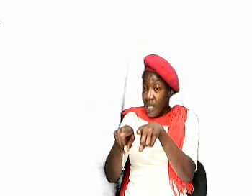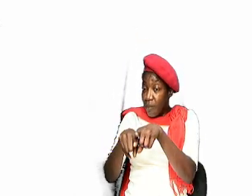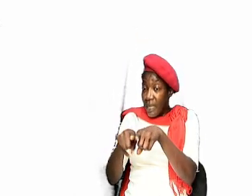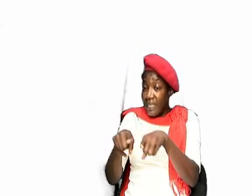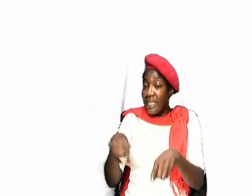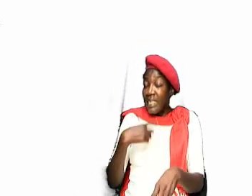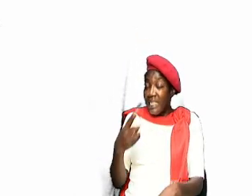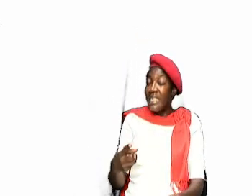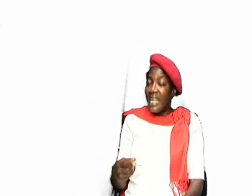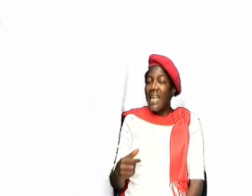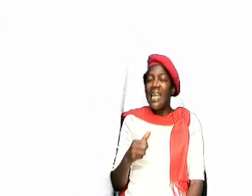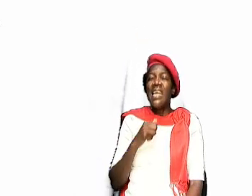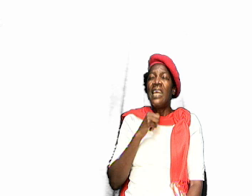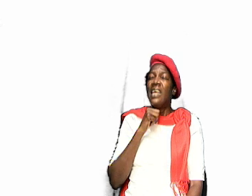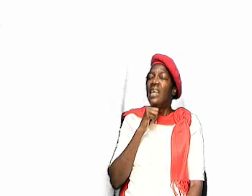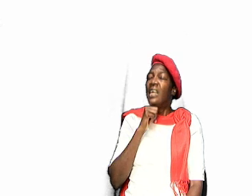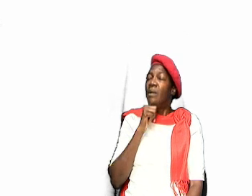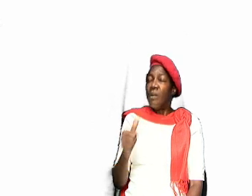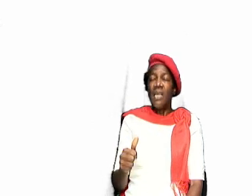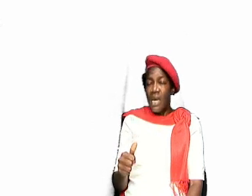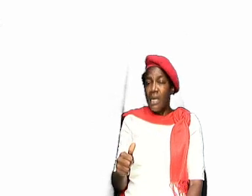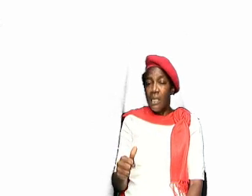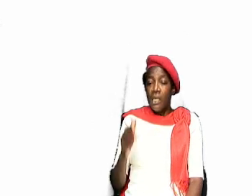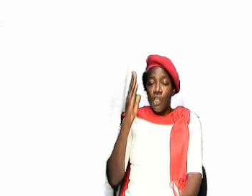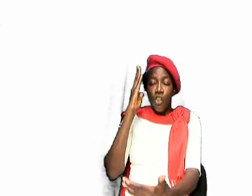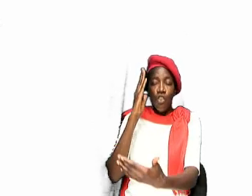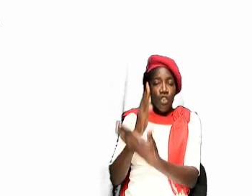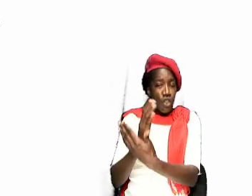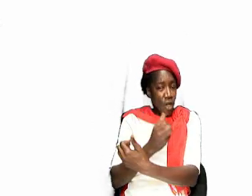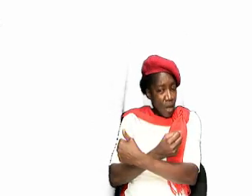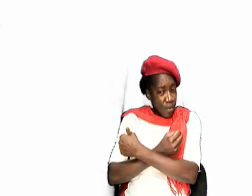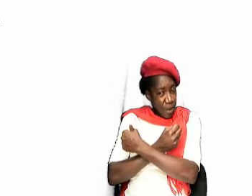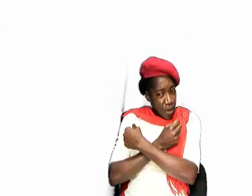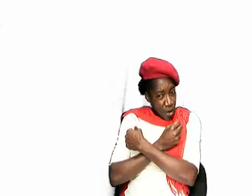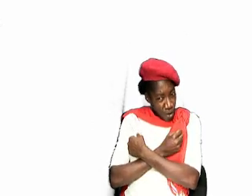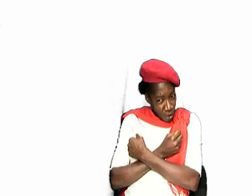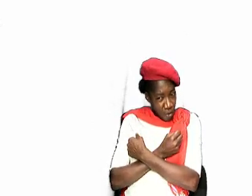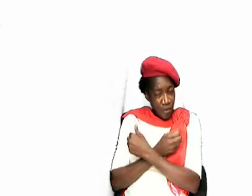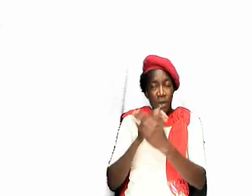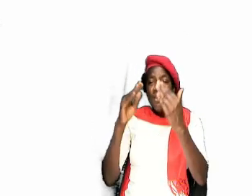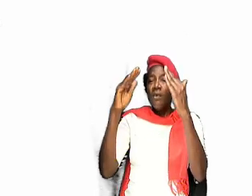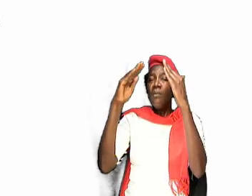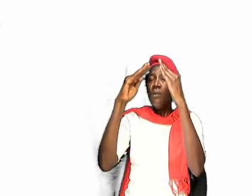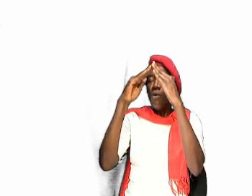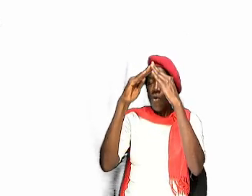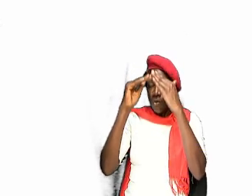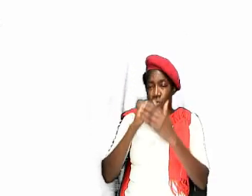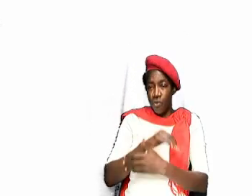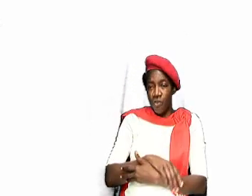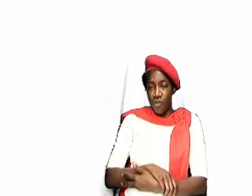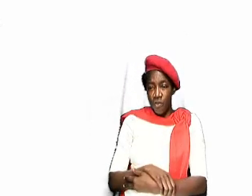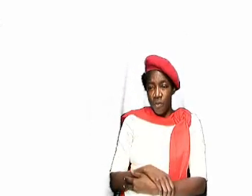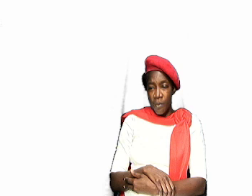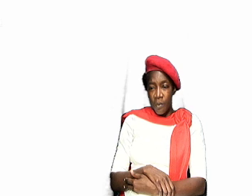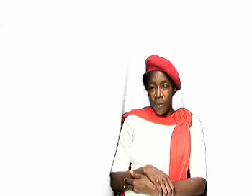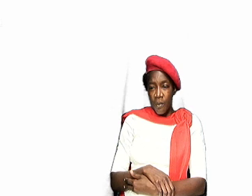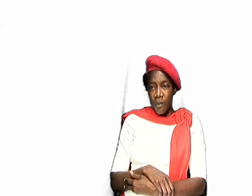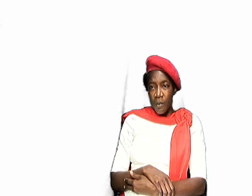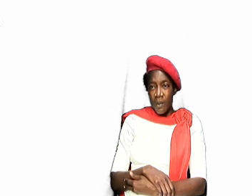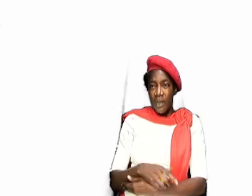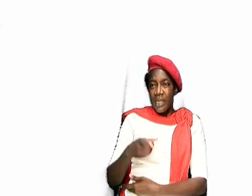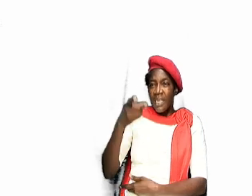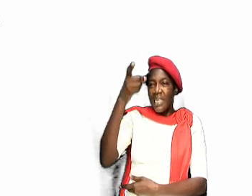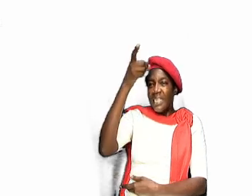not cut off his love from his house. So David was a